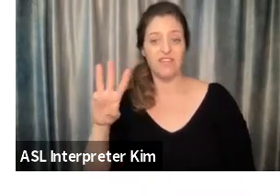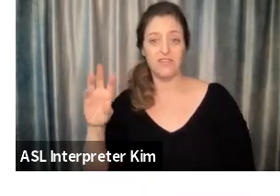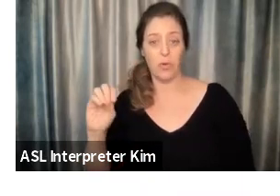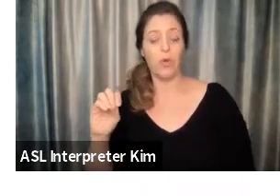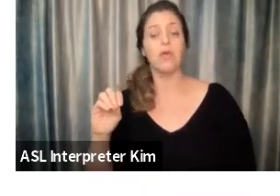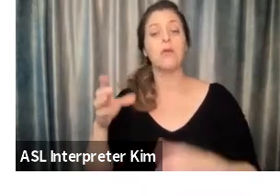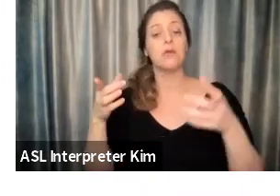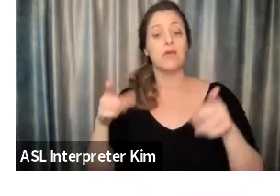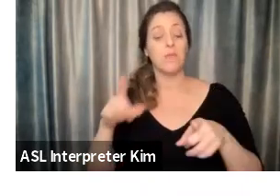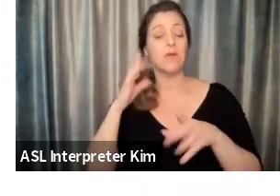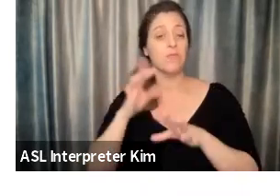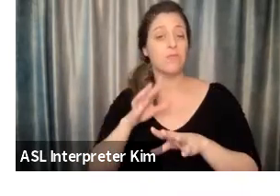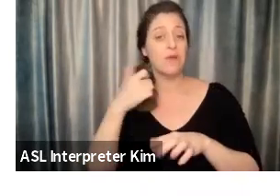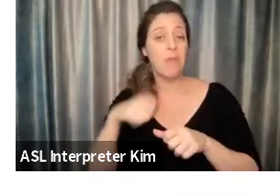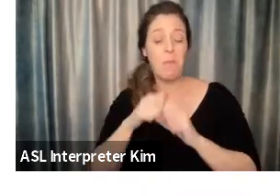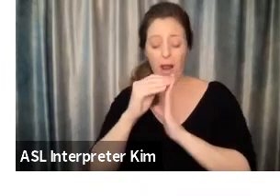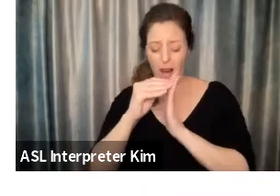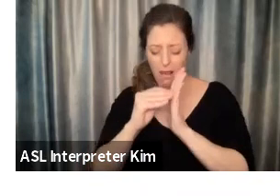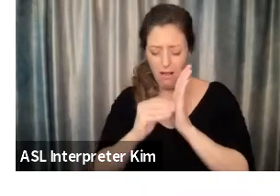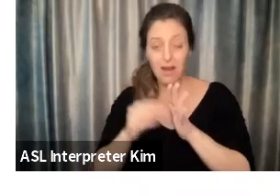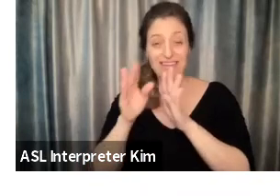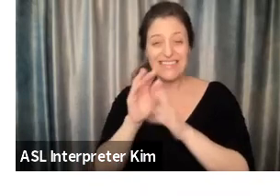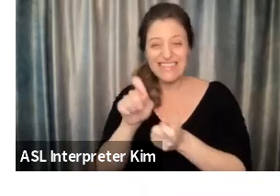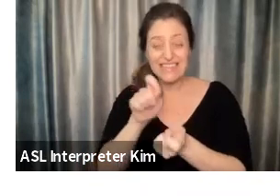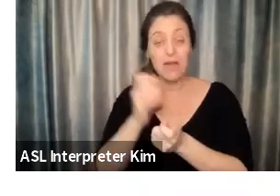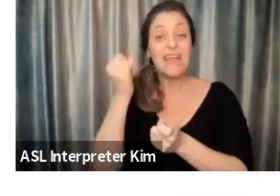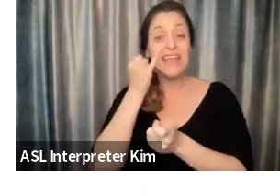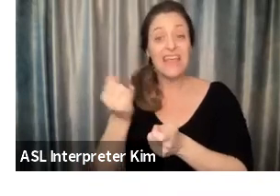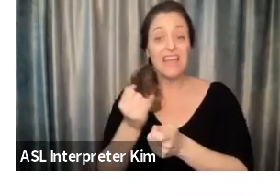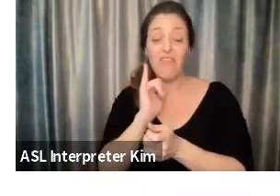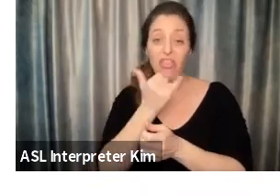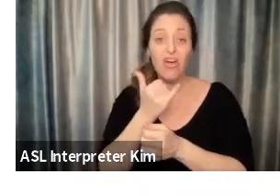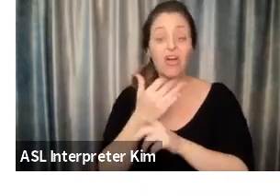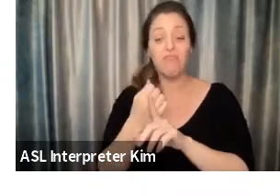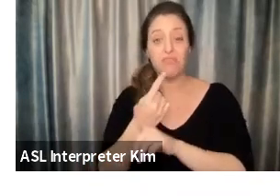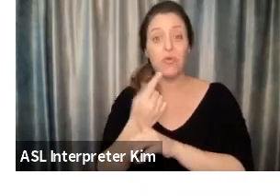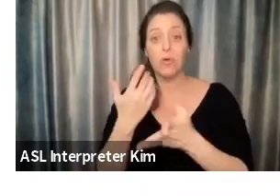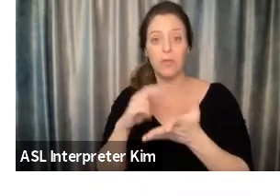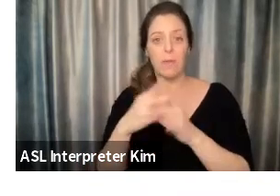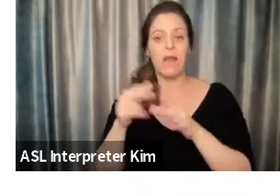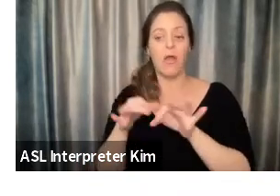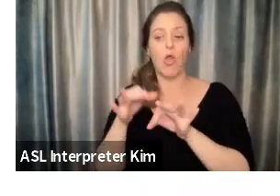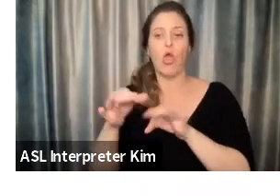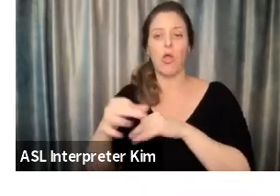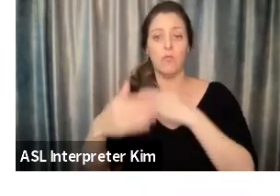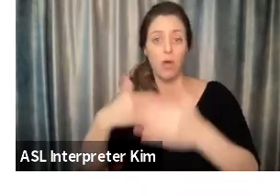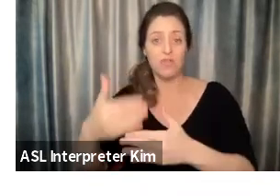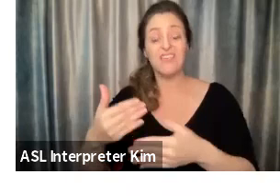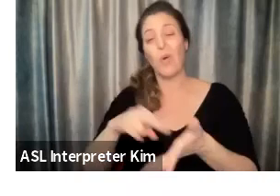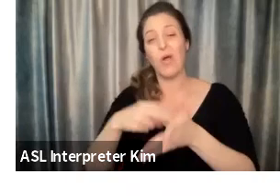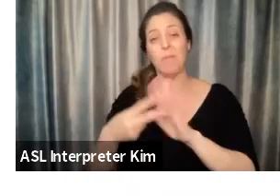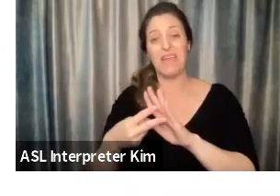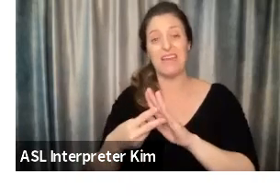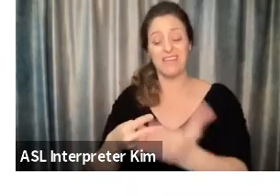it, your application can delay the process on your application or from being